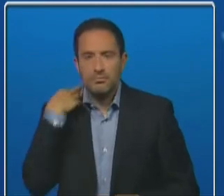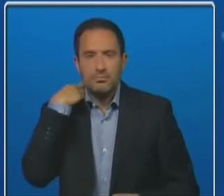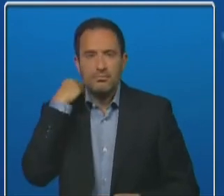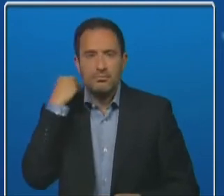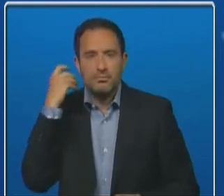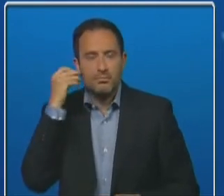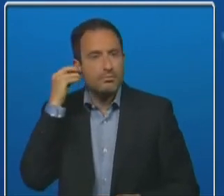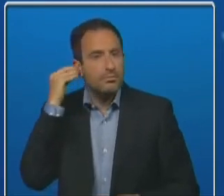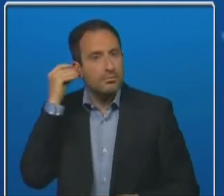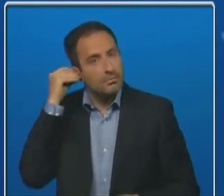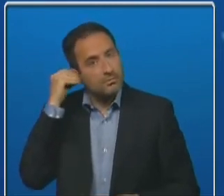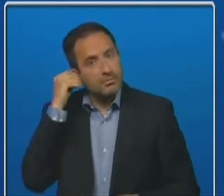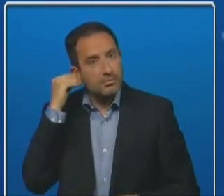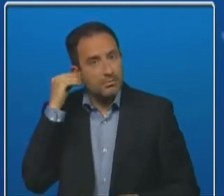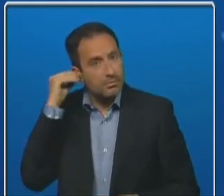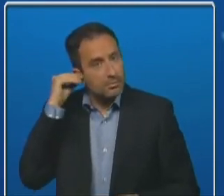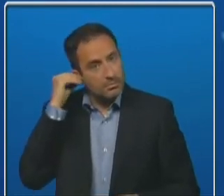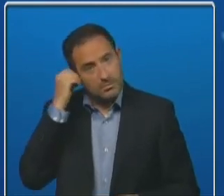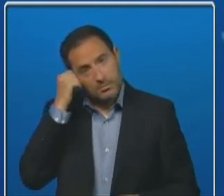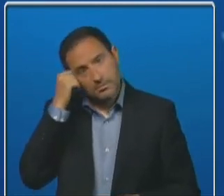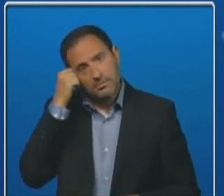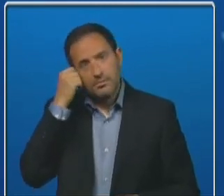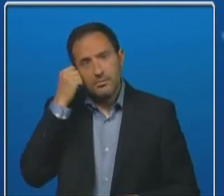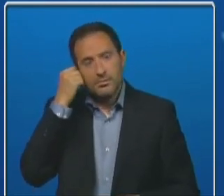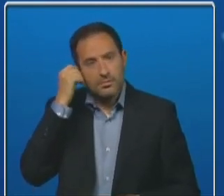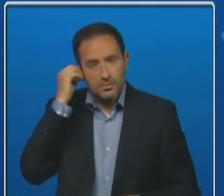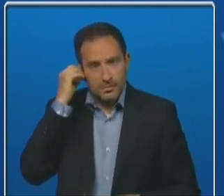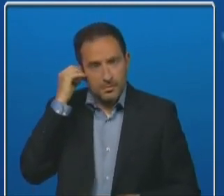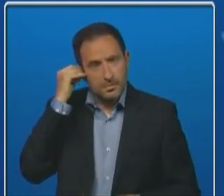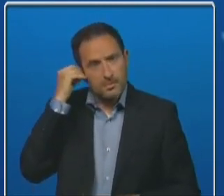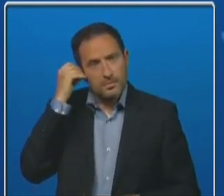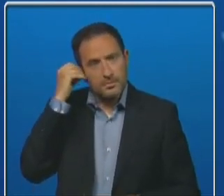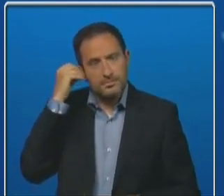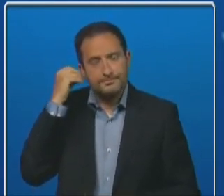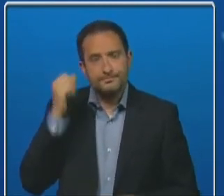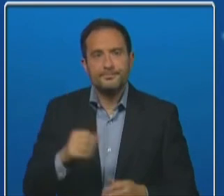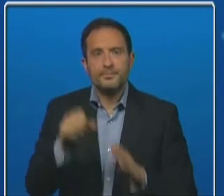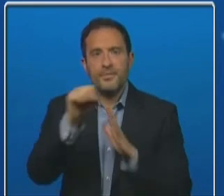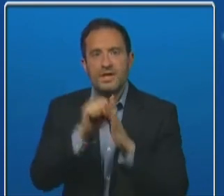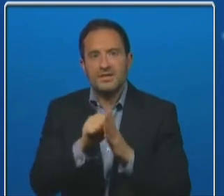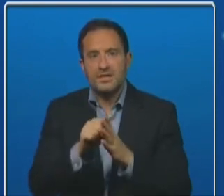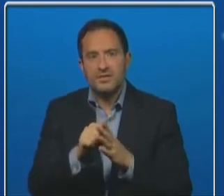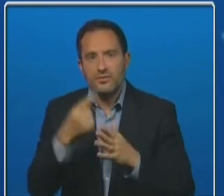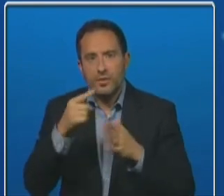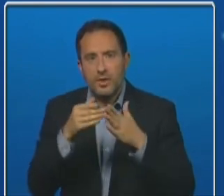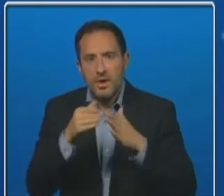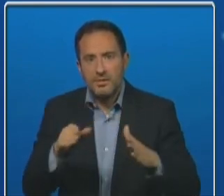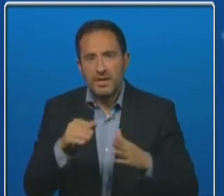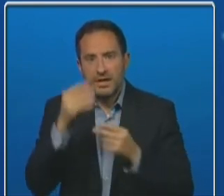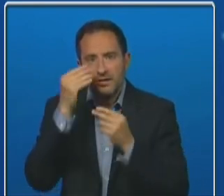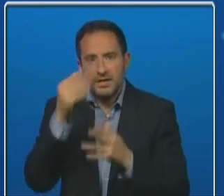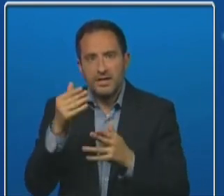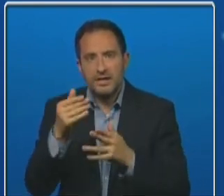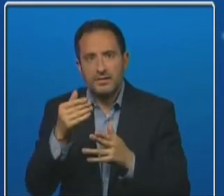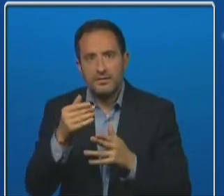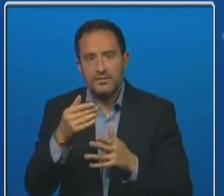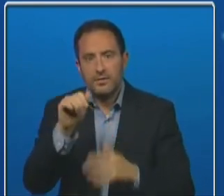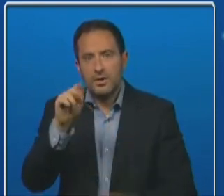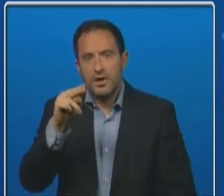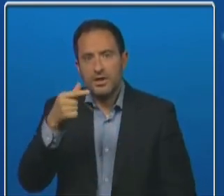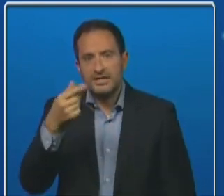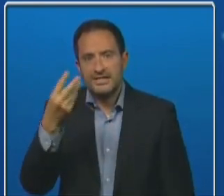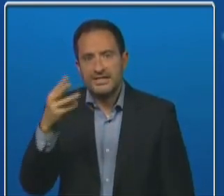to begin redistricting by August 16th. The Census Bureau will also deliver the final redistricting data toolkit to all states and the public by